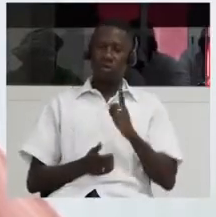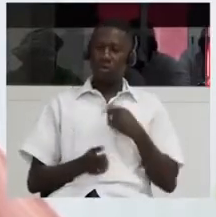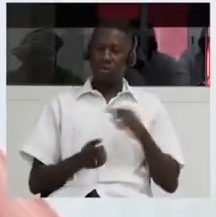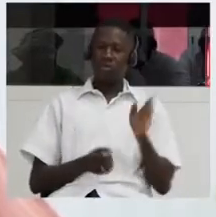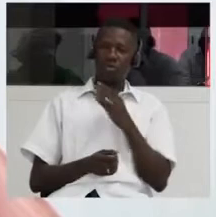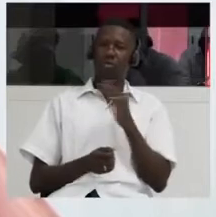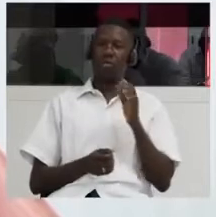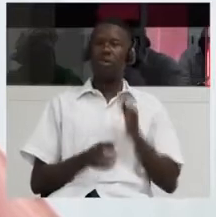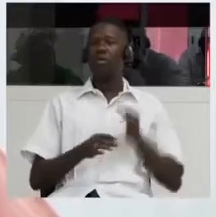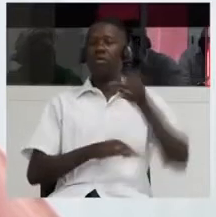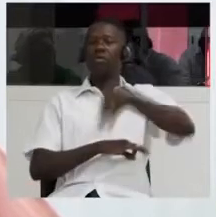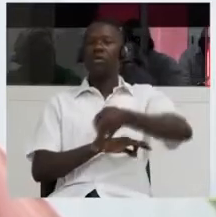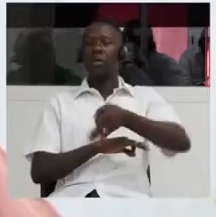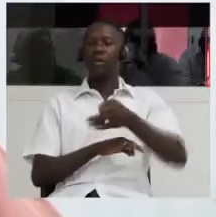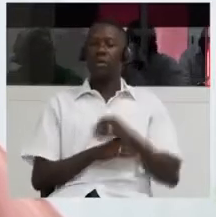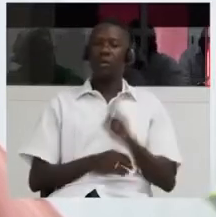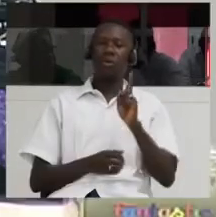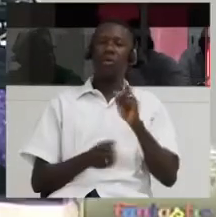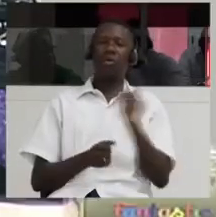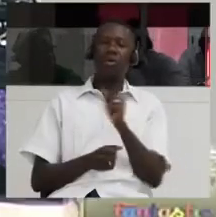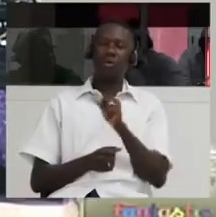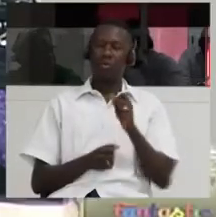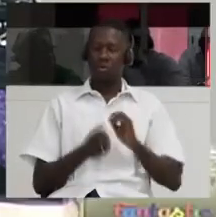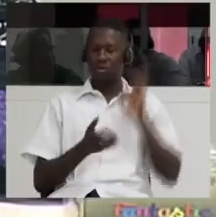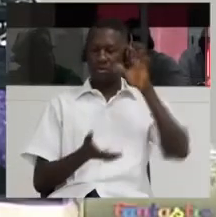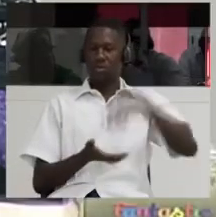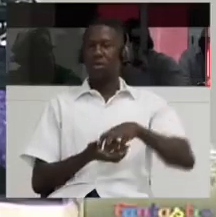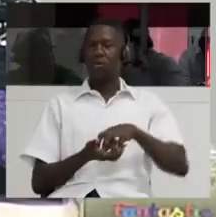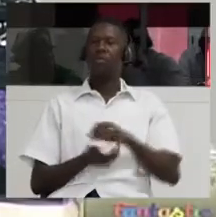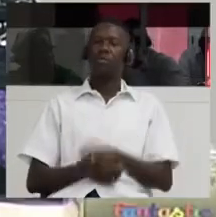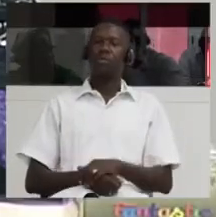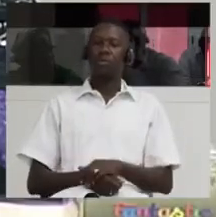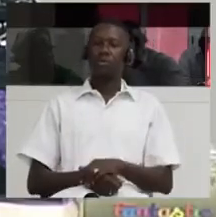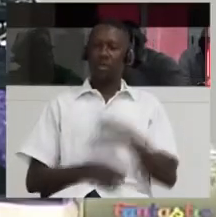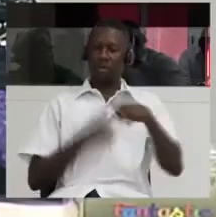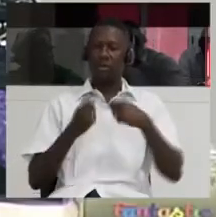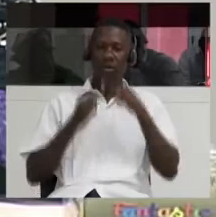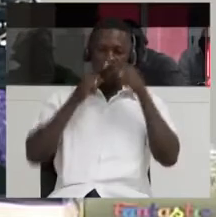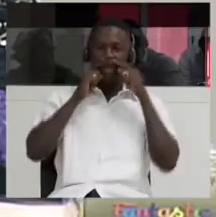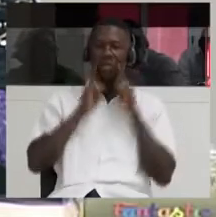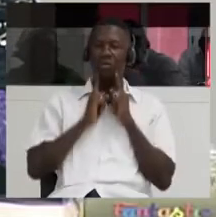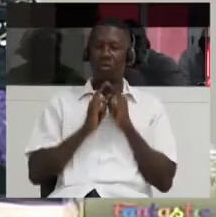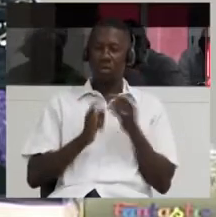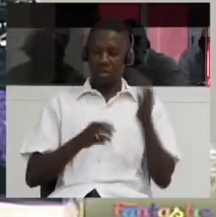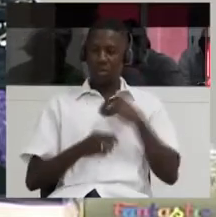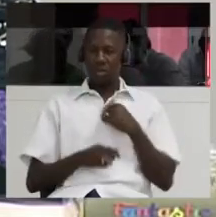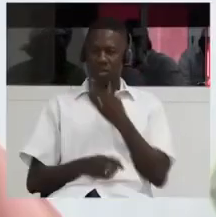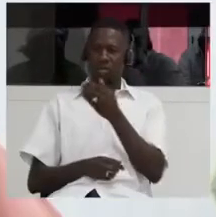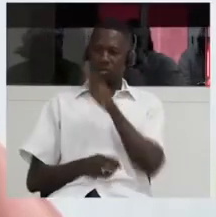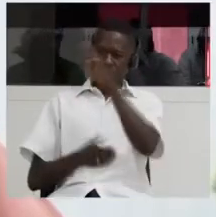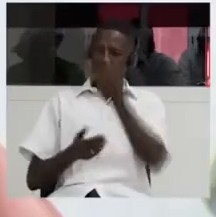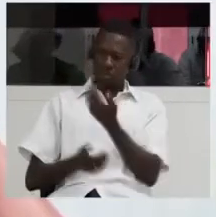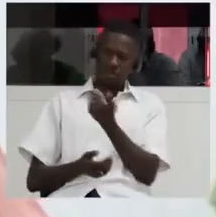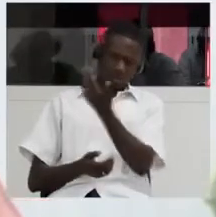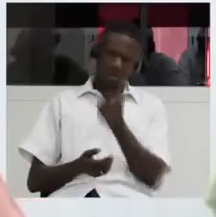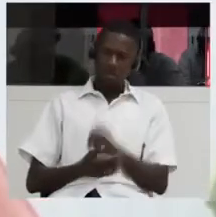one is to go to Banyul. So Edward Singate came and told me to come down from the truck. He showed